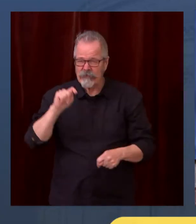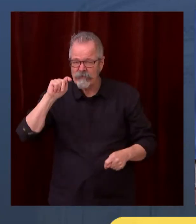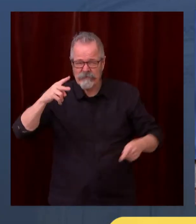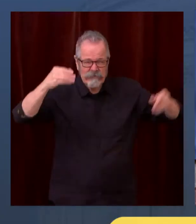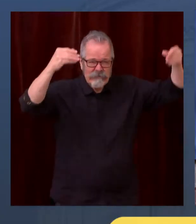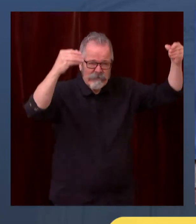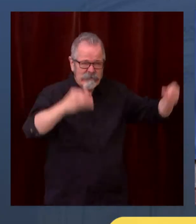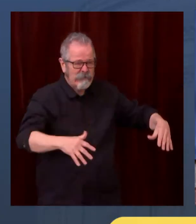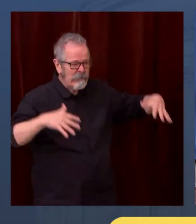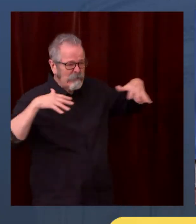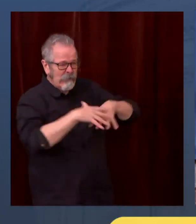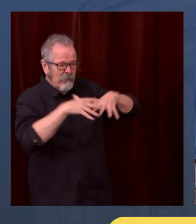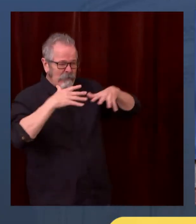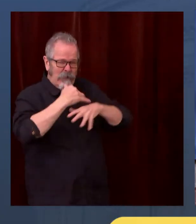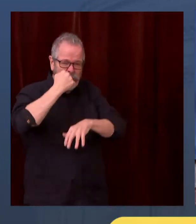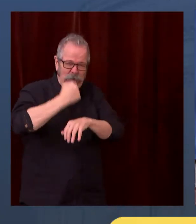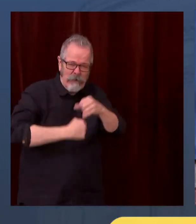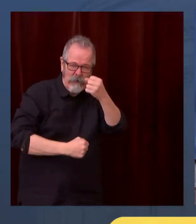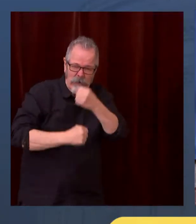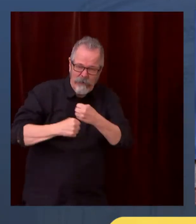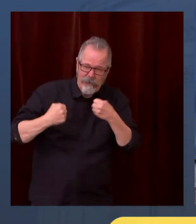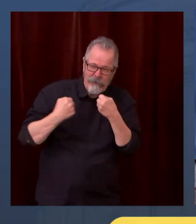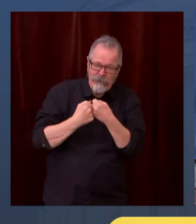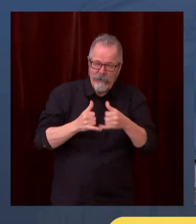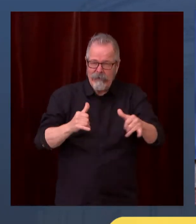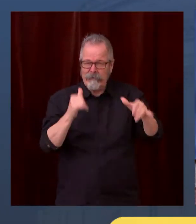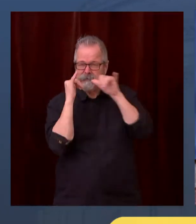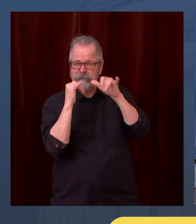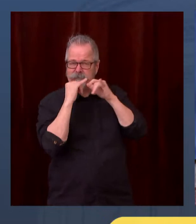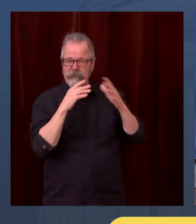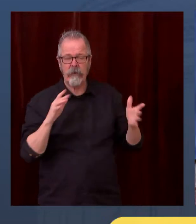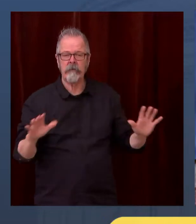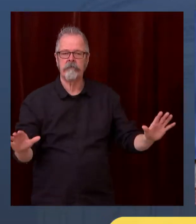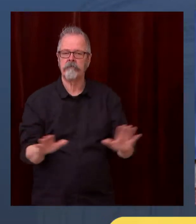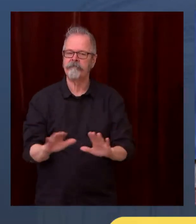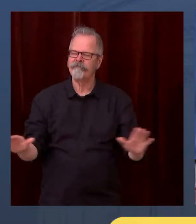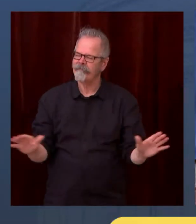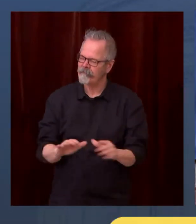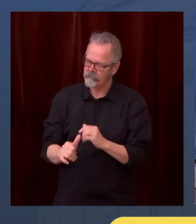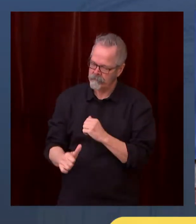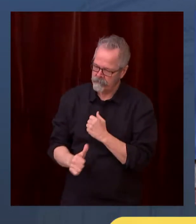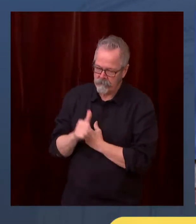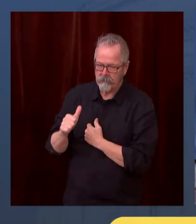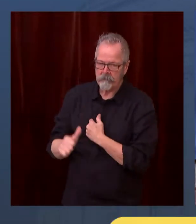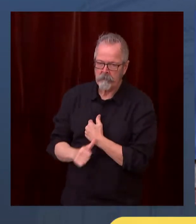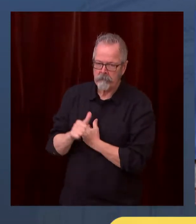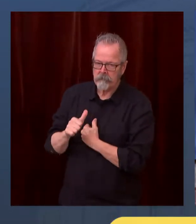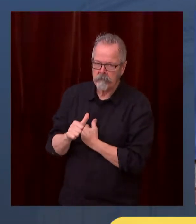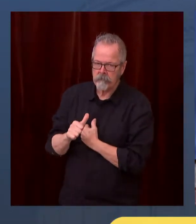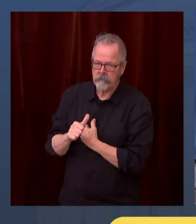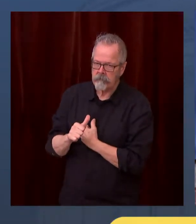this year, and we are encouraging people to protect themselves Super Bowl Sunday. There